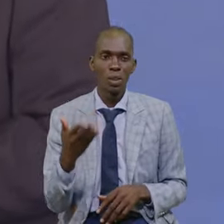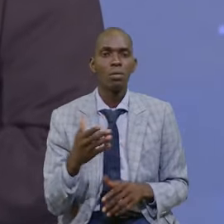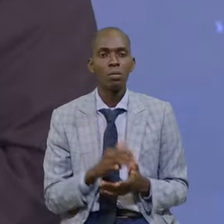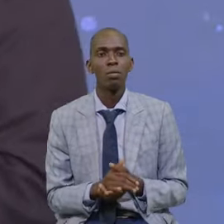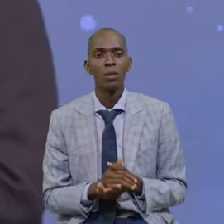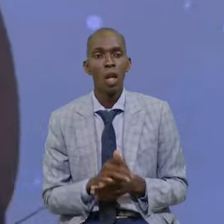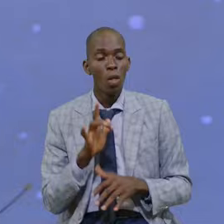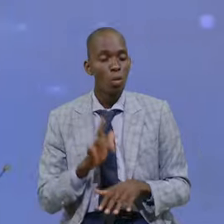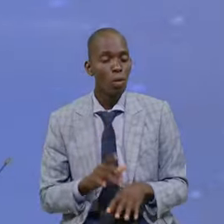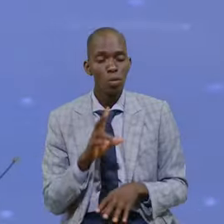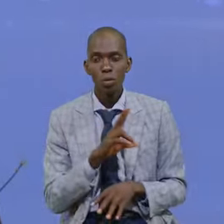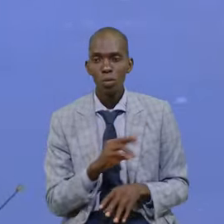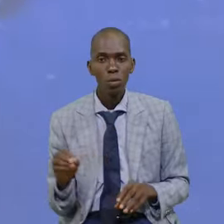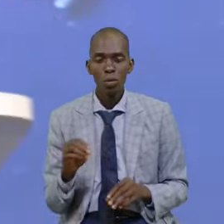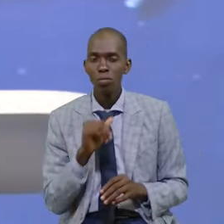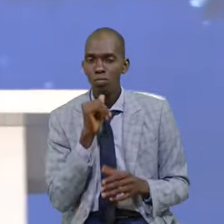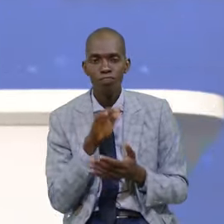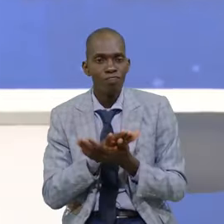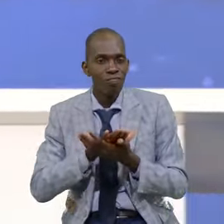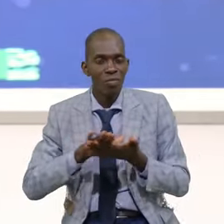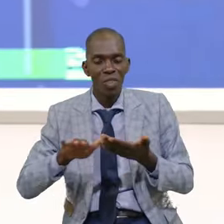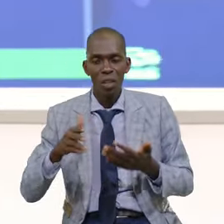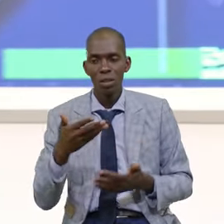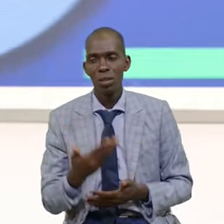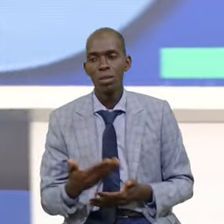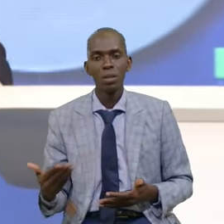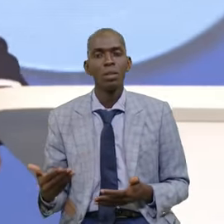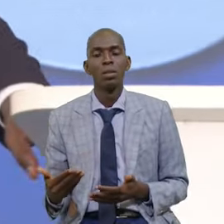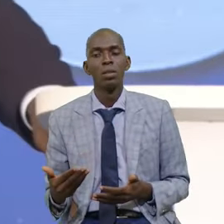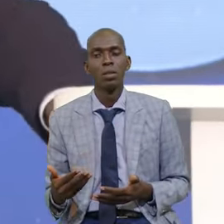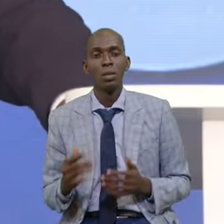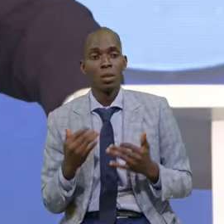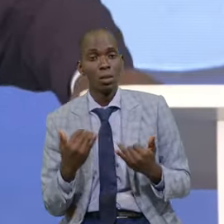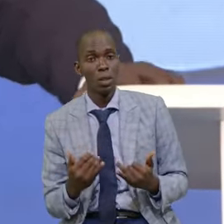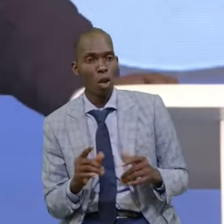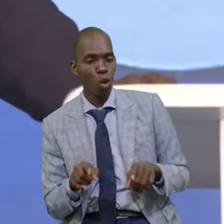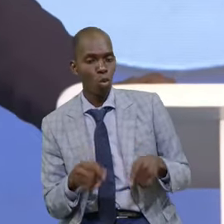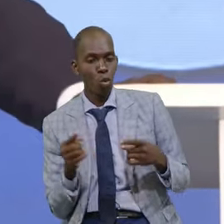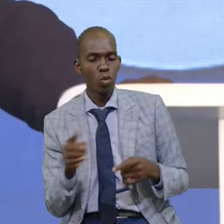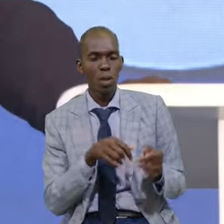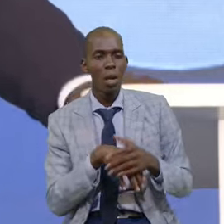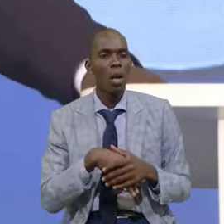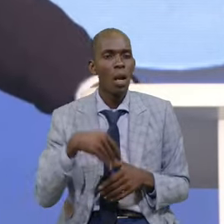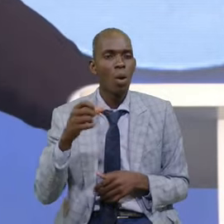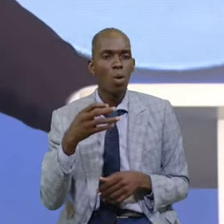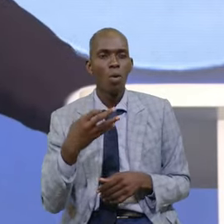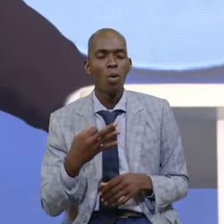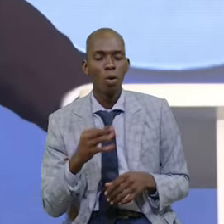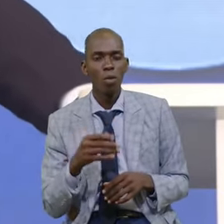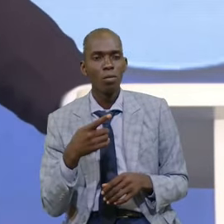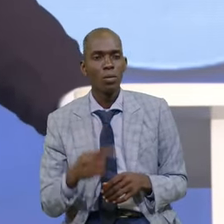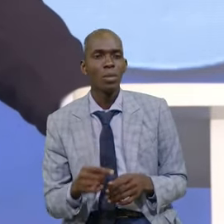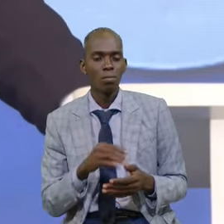no unclean thing. And then he says, go ye out of the midst of